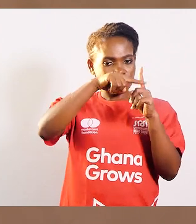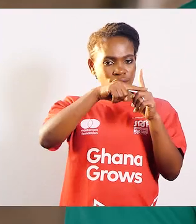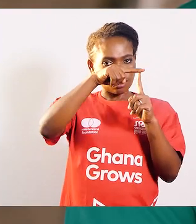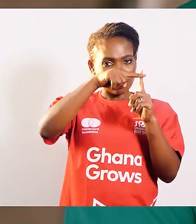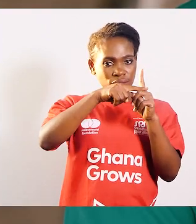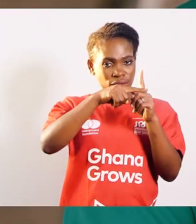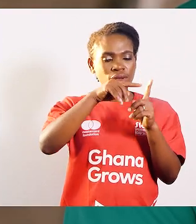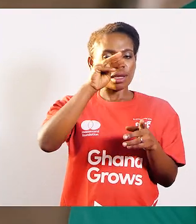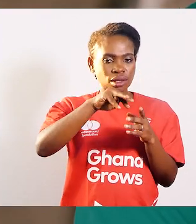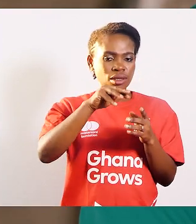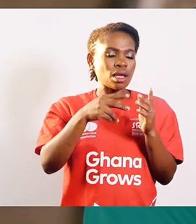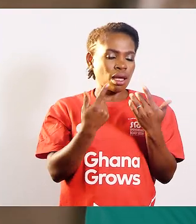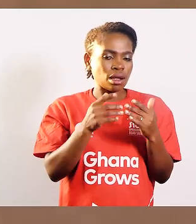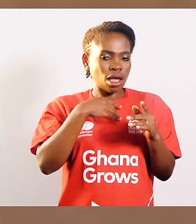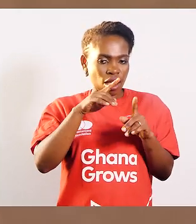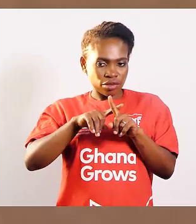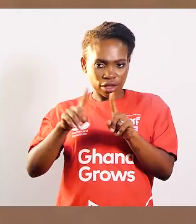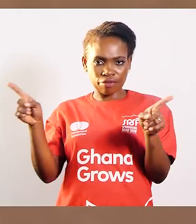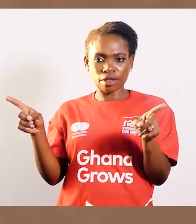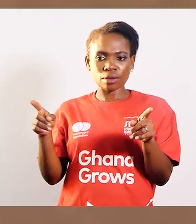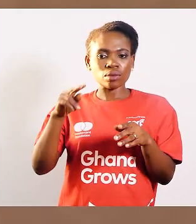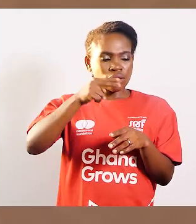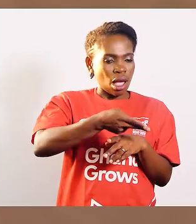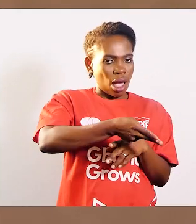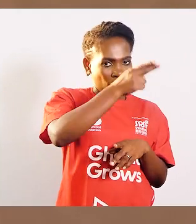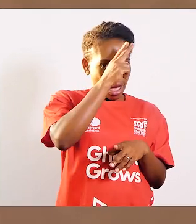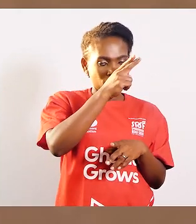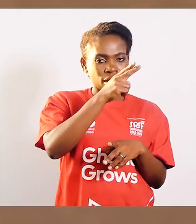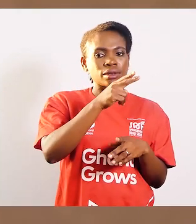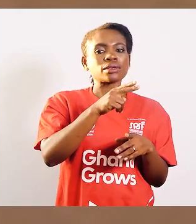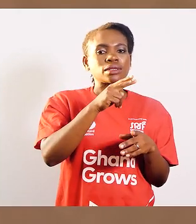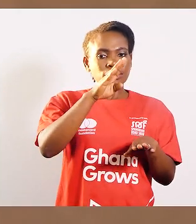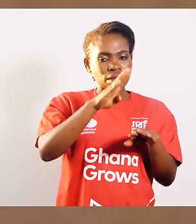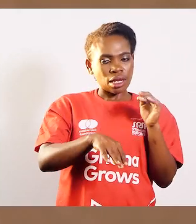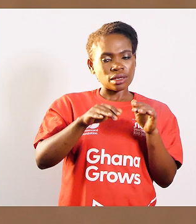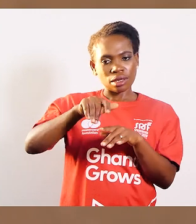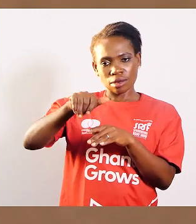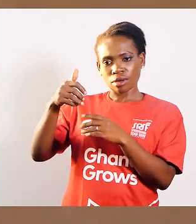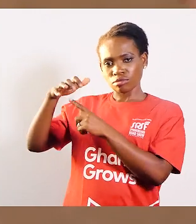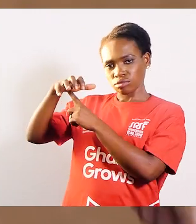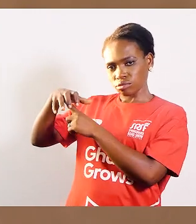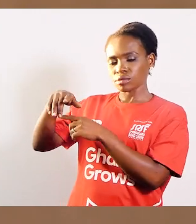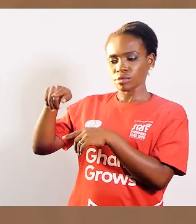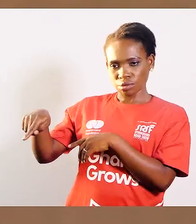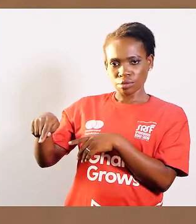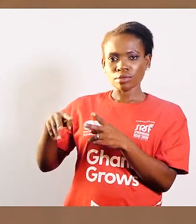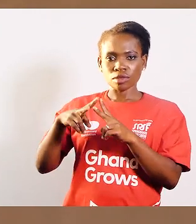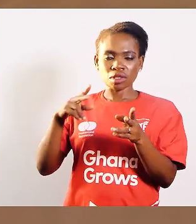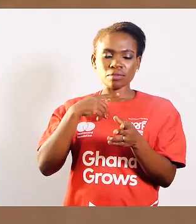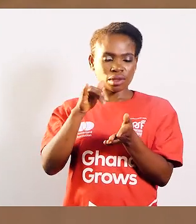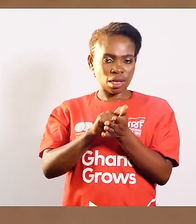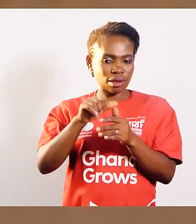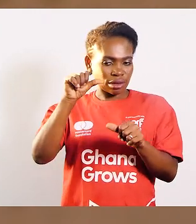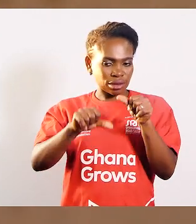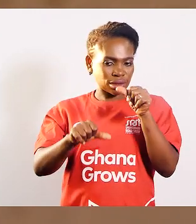with your mushroom growth. What problem is that? Yes. The bags become dry. Okay. The surface becomes dry, so the mushroom is unable to come.